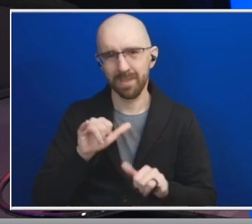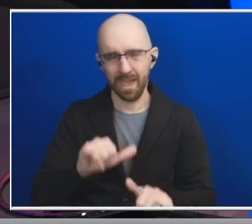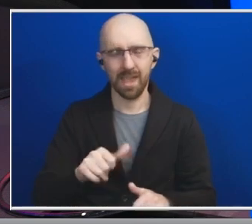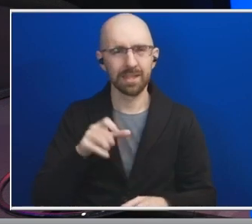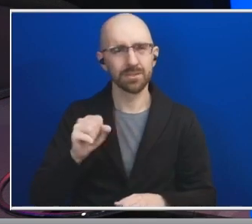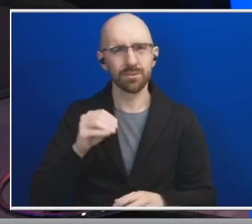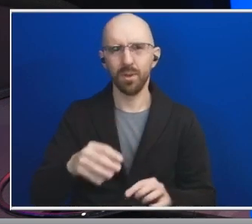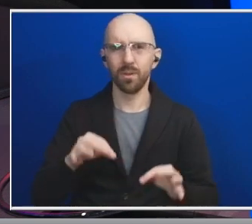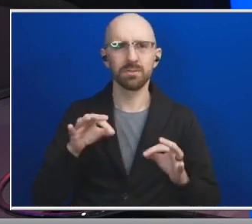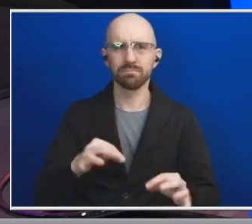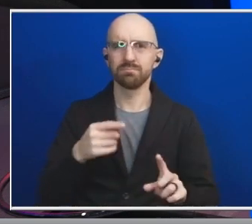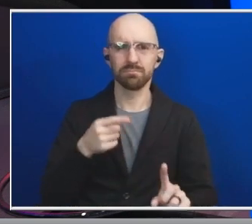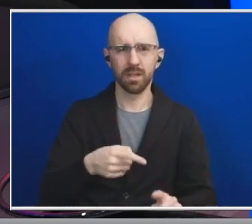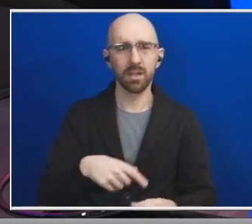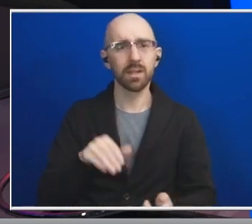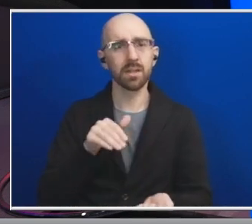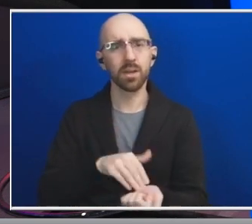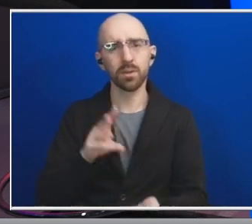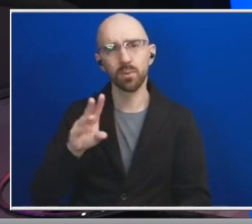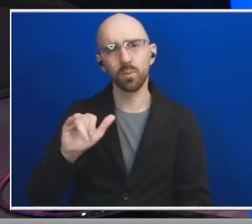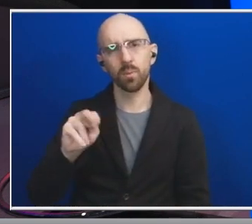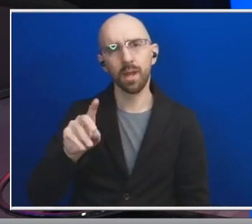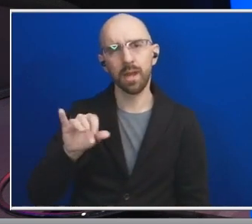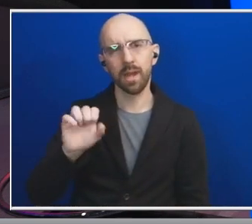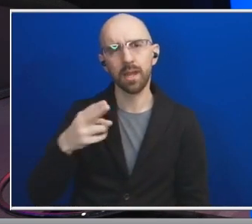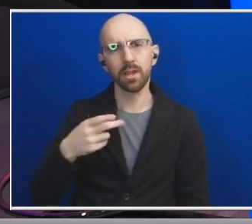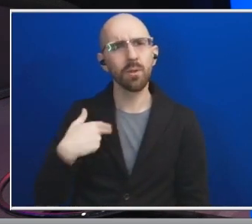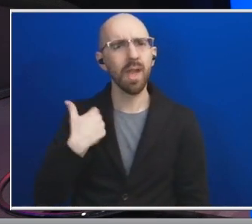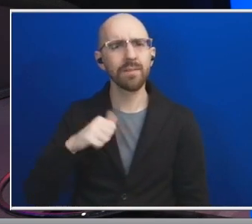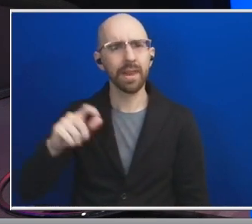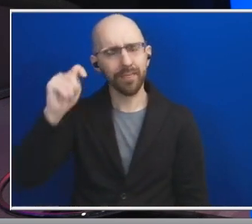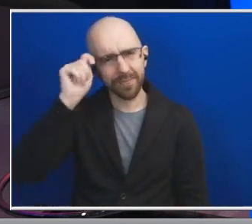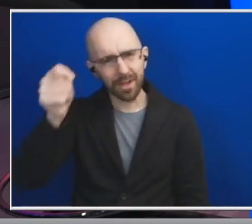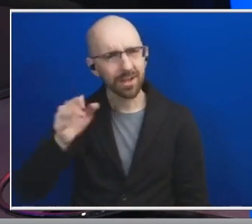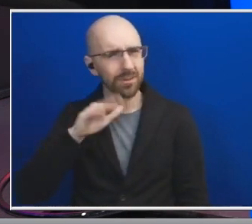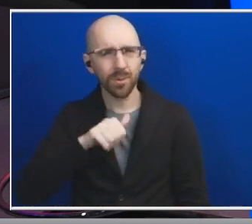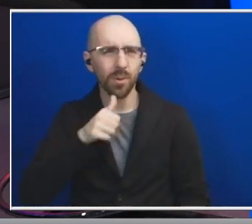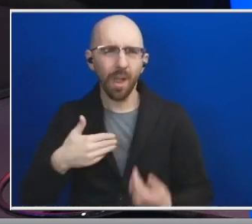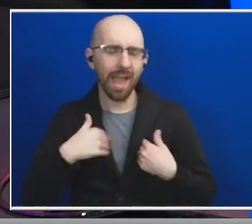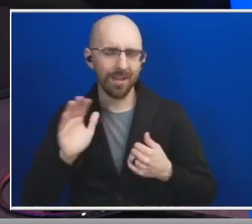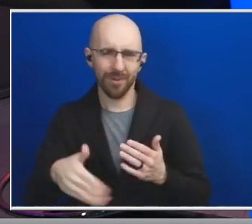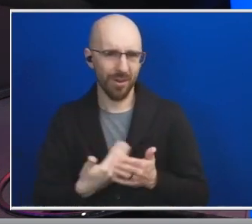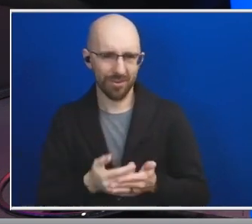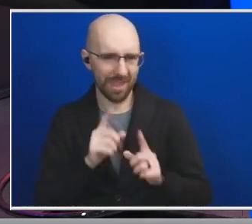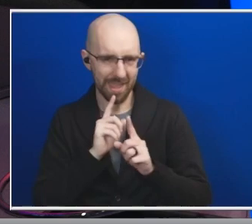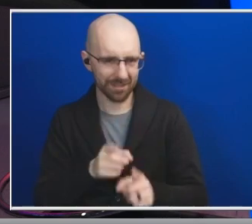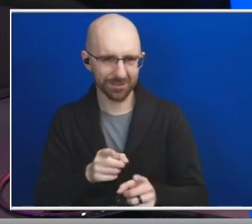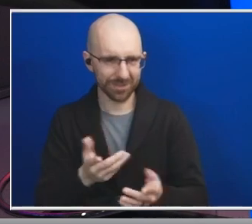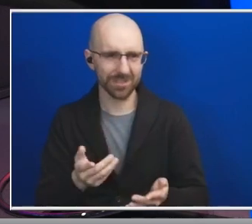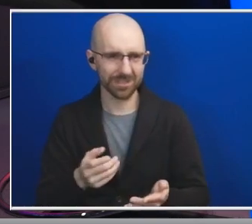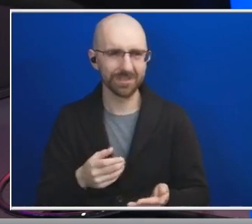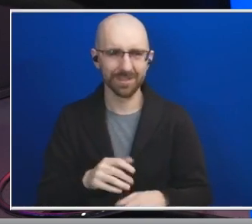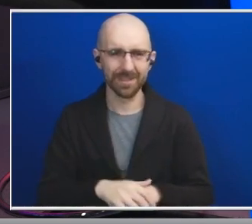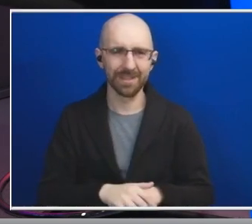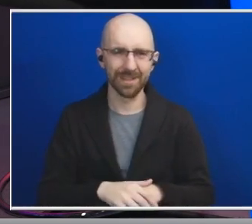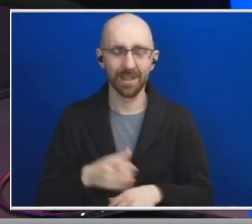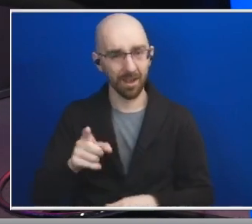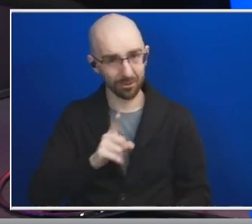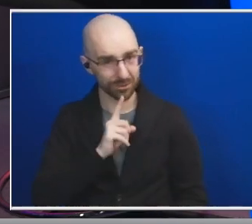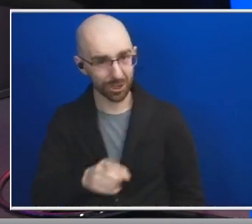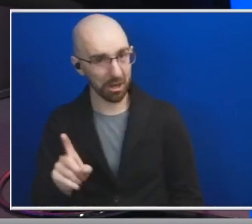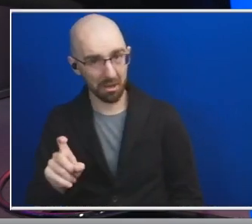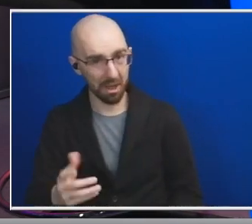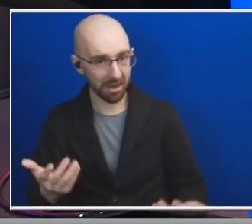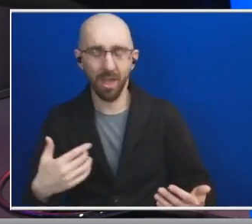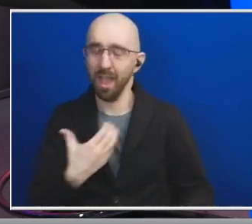Dr. Windisch, do you have any theories? I know you don't have all the answers. You're not a wizard. Sure? I wish you did.